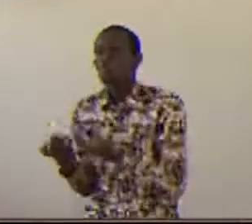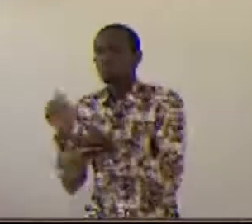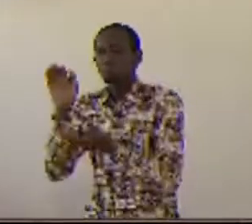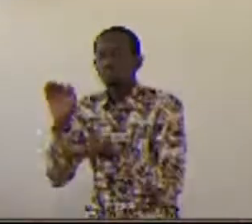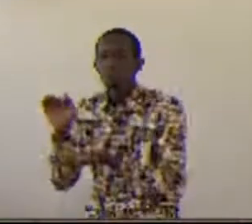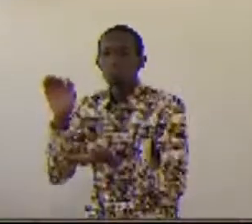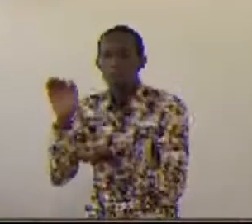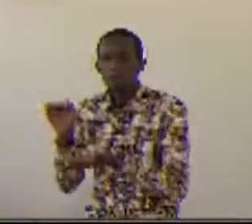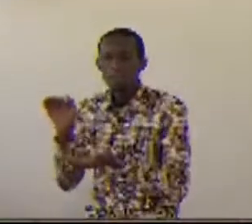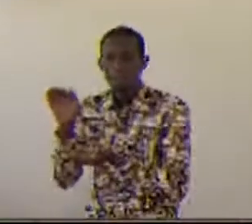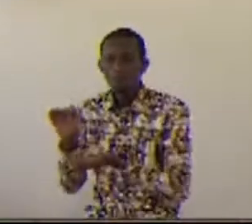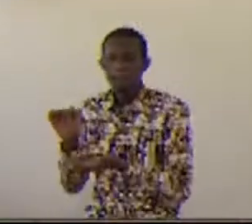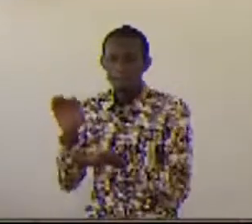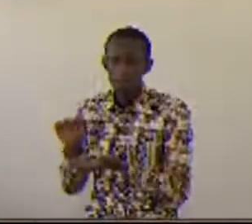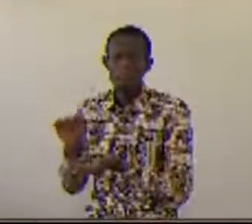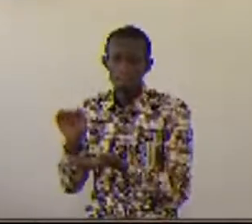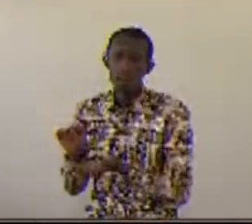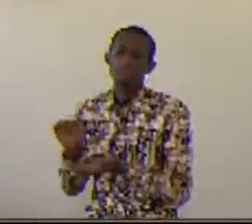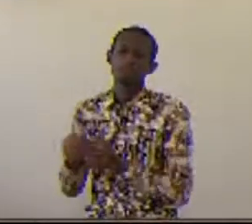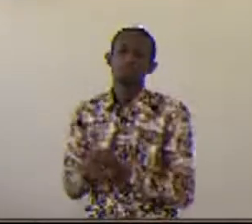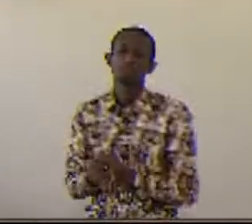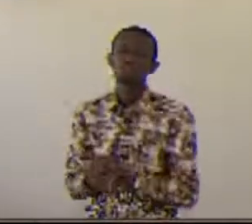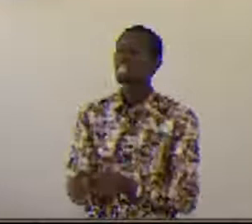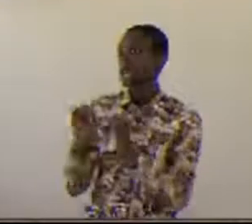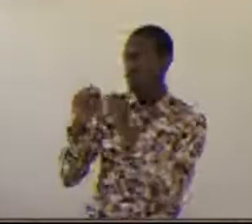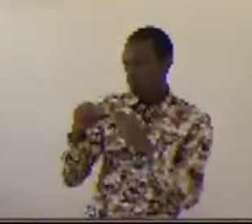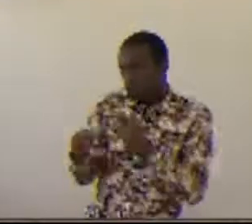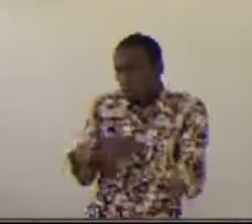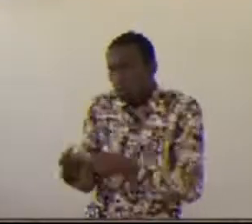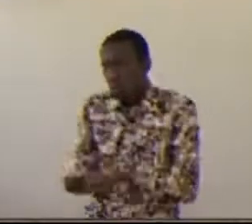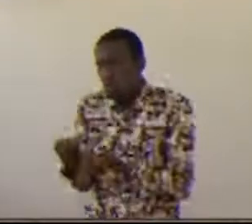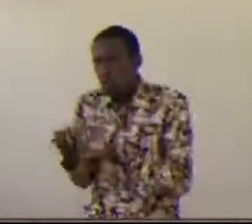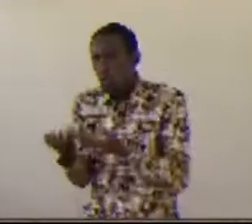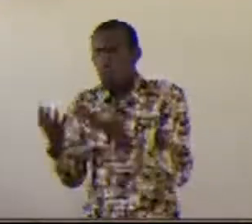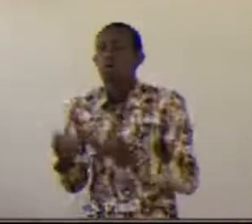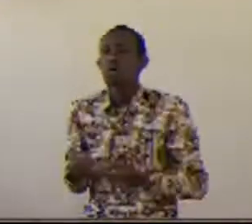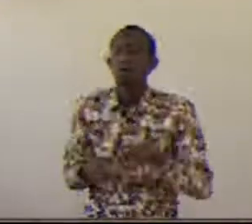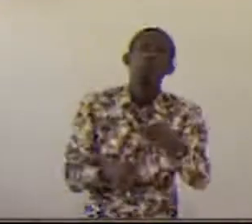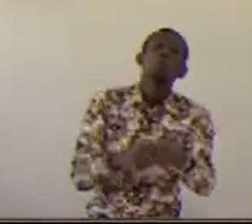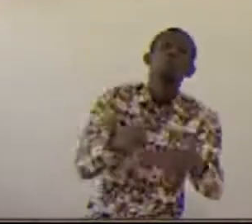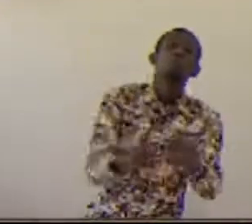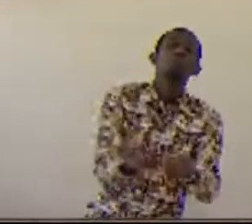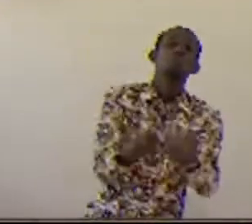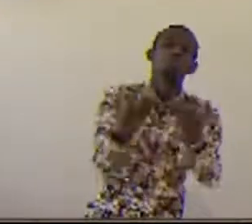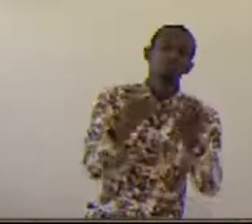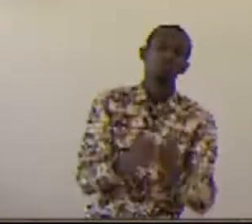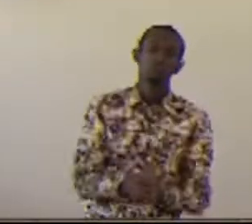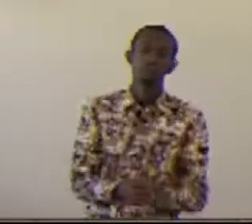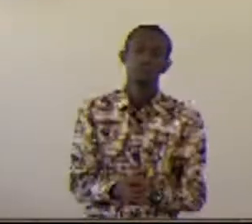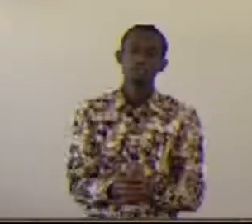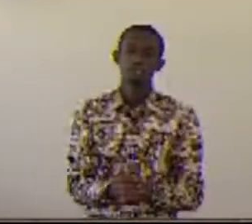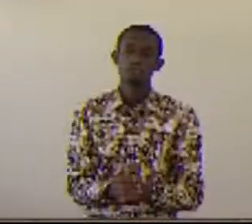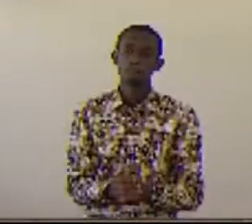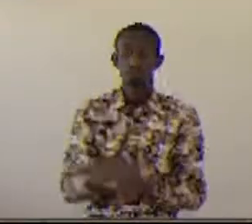temperature will keep on increasing. So substances which have stronger attractive forces, they will